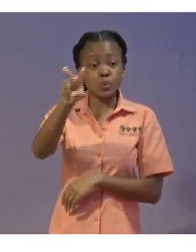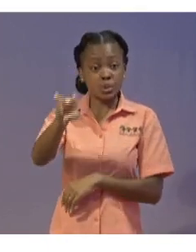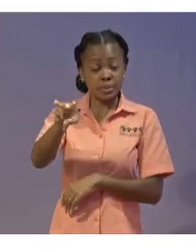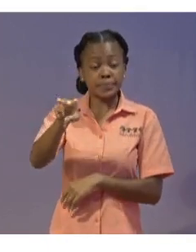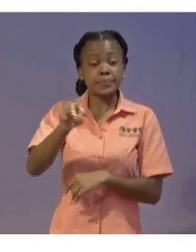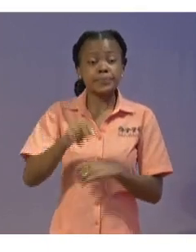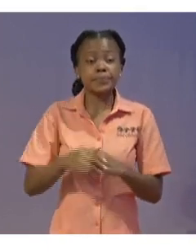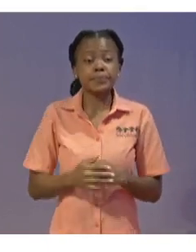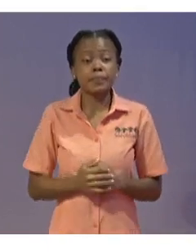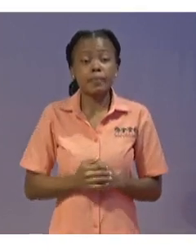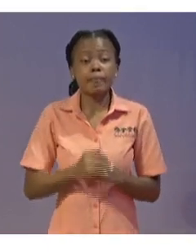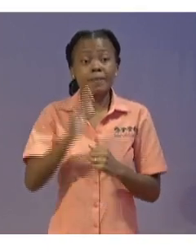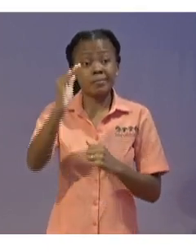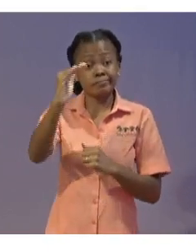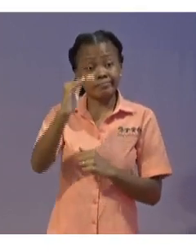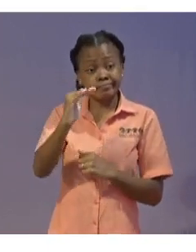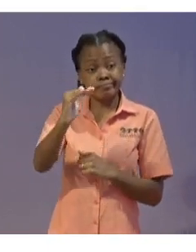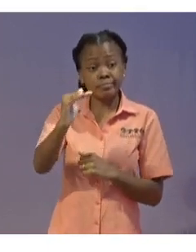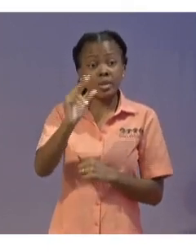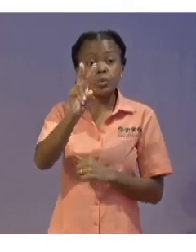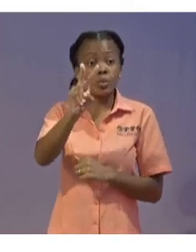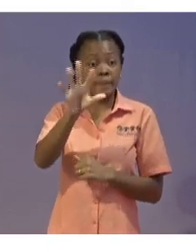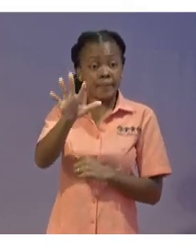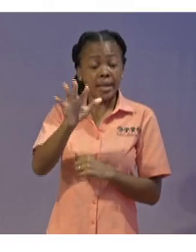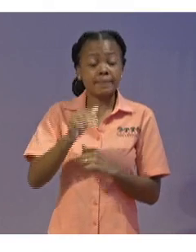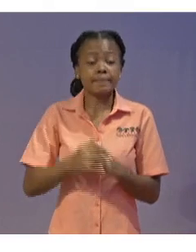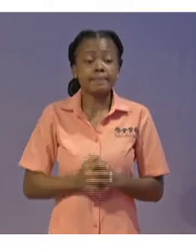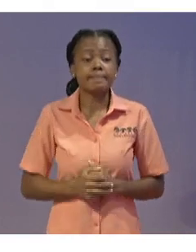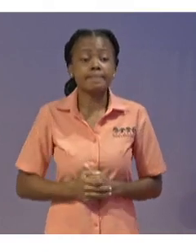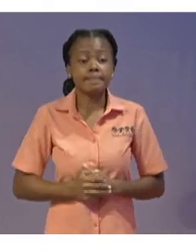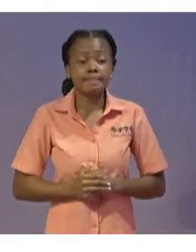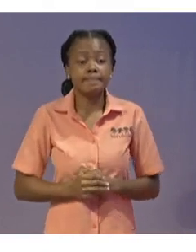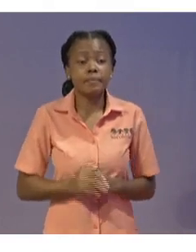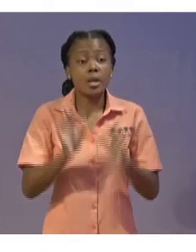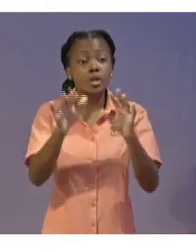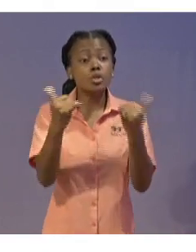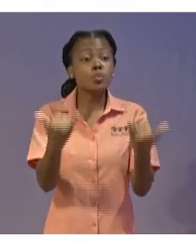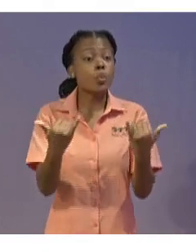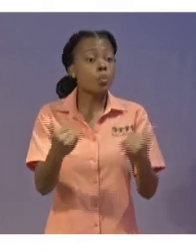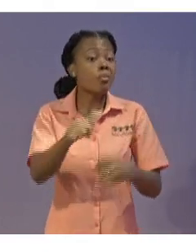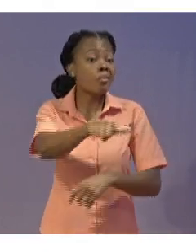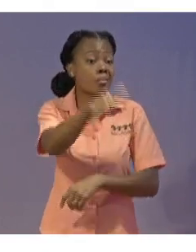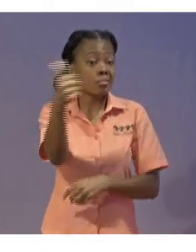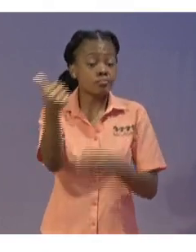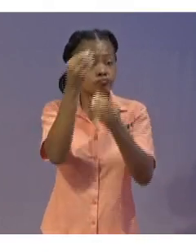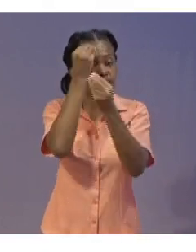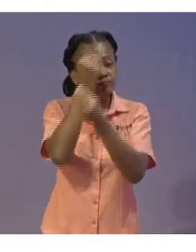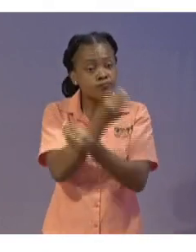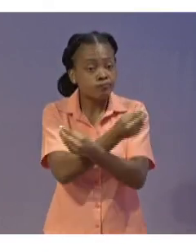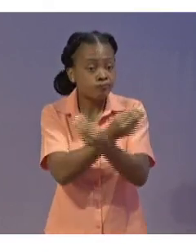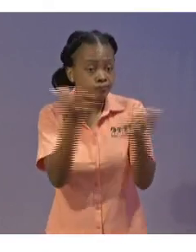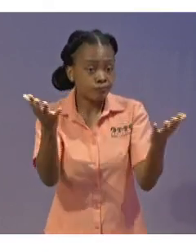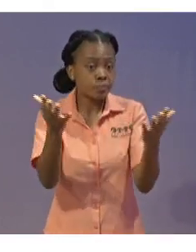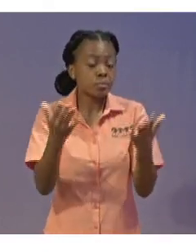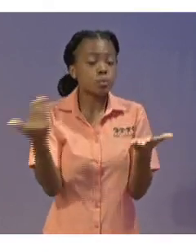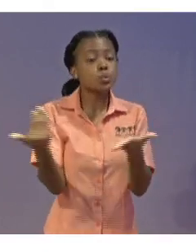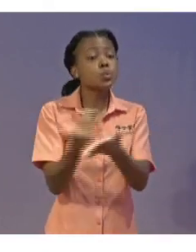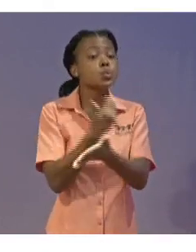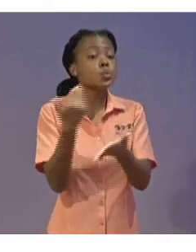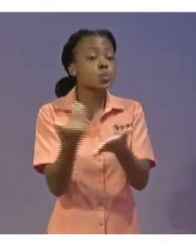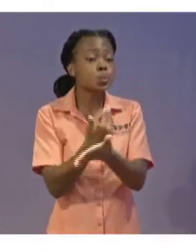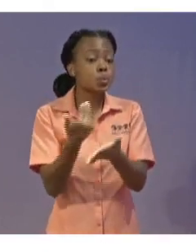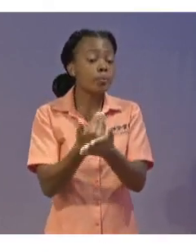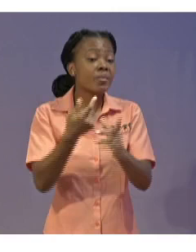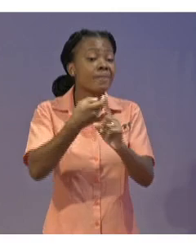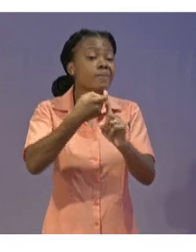5. If we could begin with the second part of my presentation for this morning, which is an update on the Omicron variant of